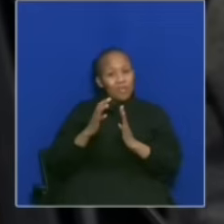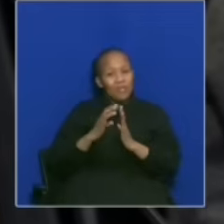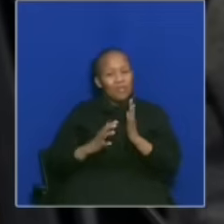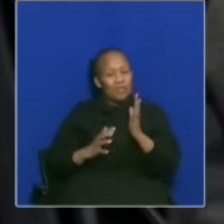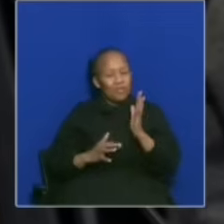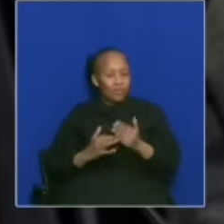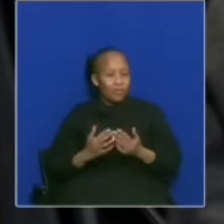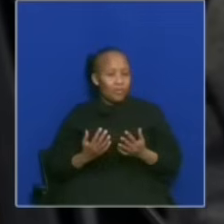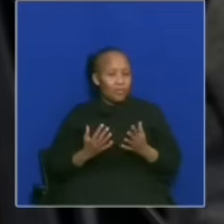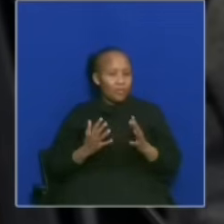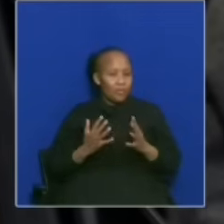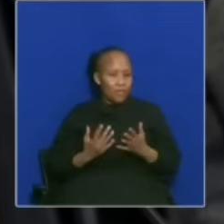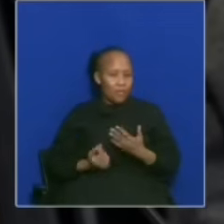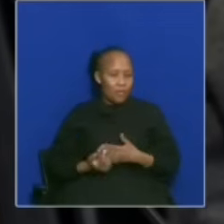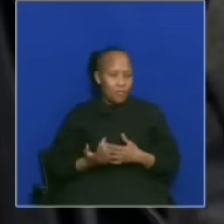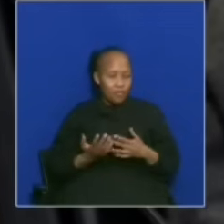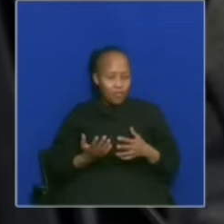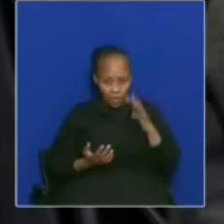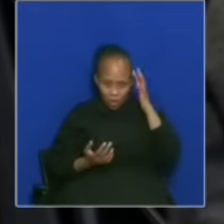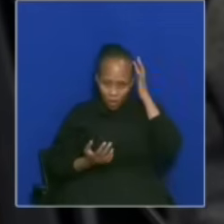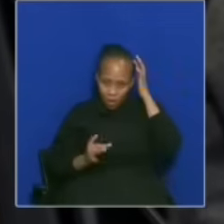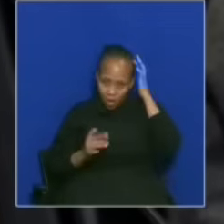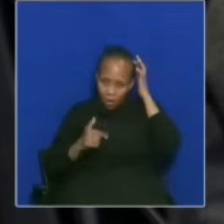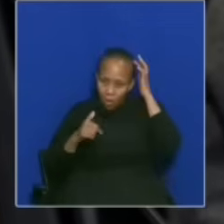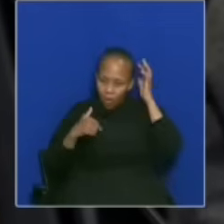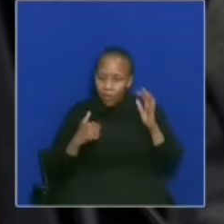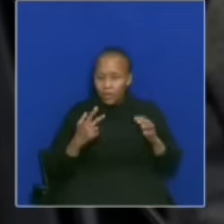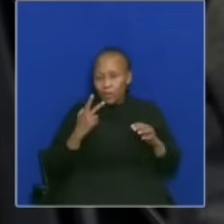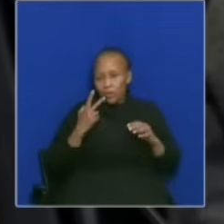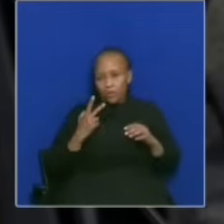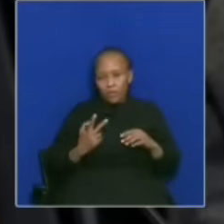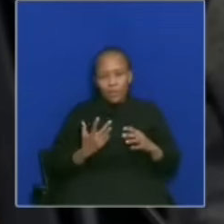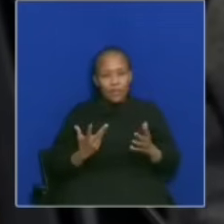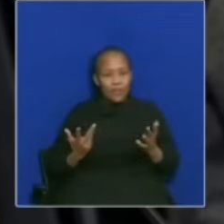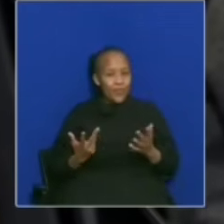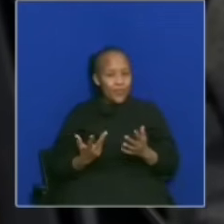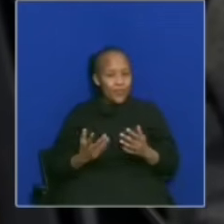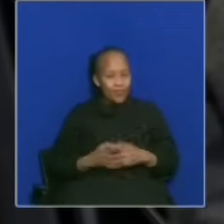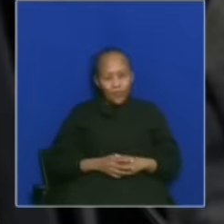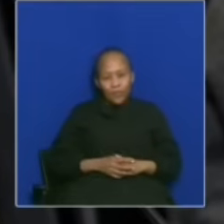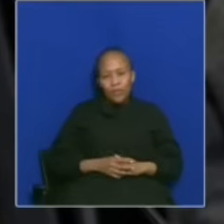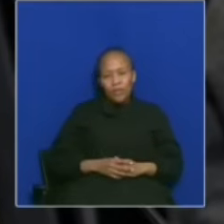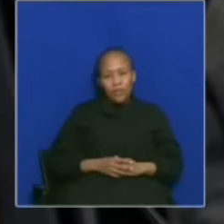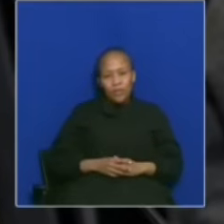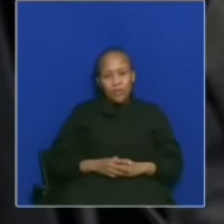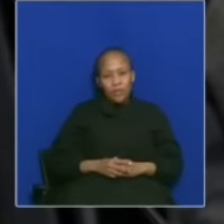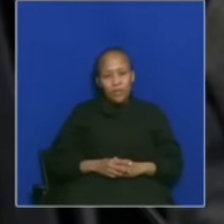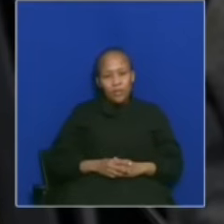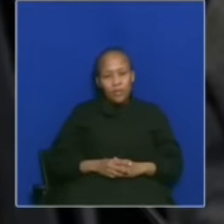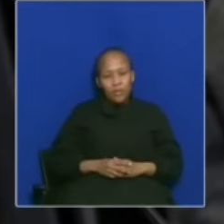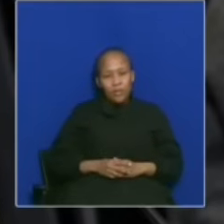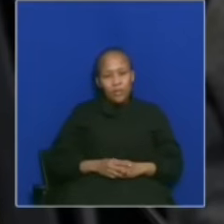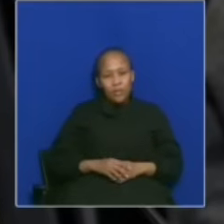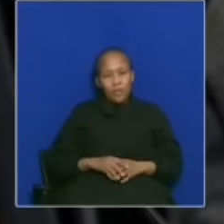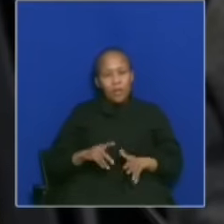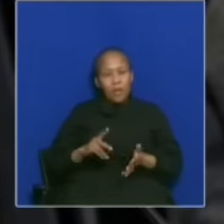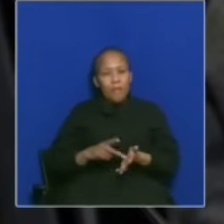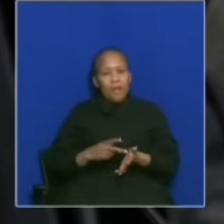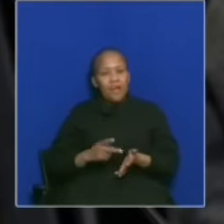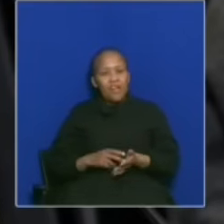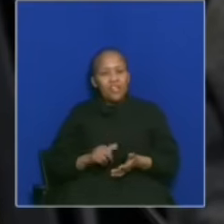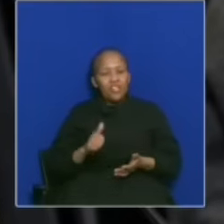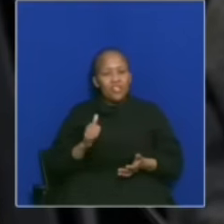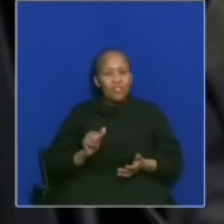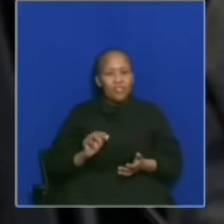which we see at the foot of page 6458.